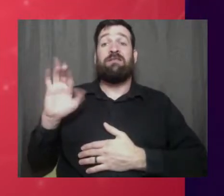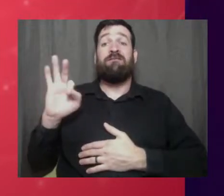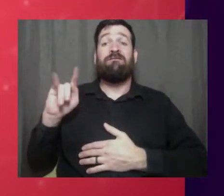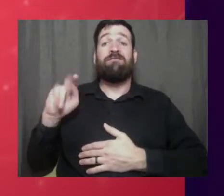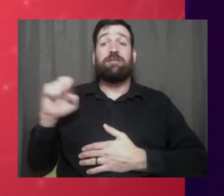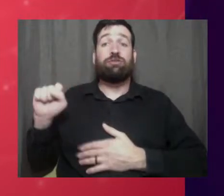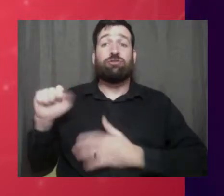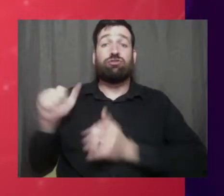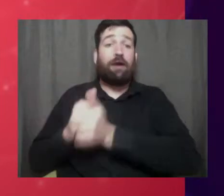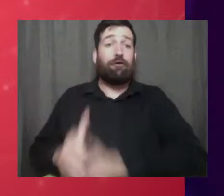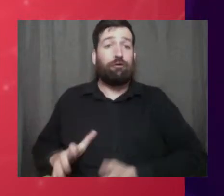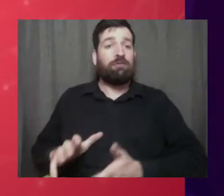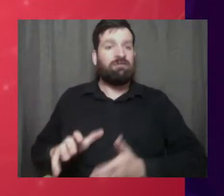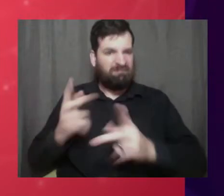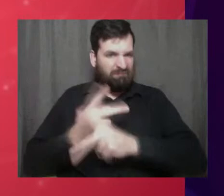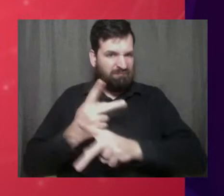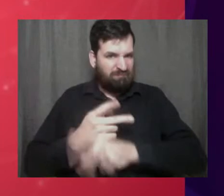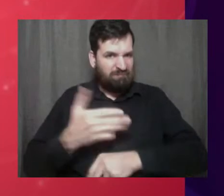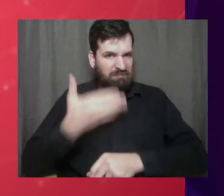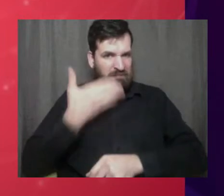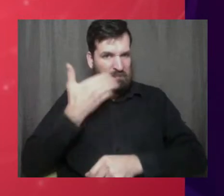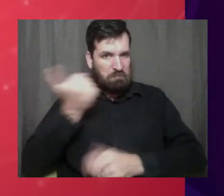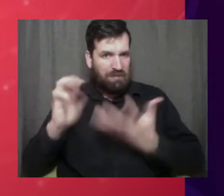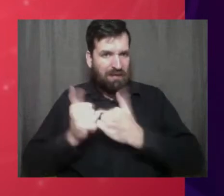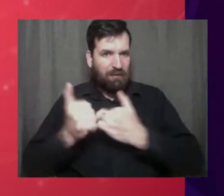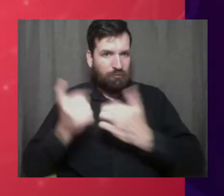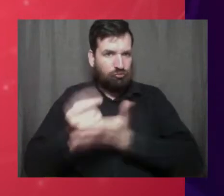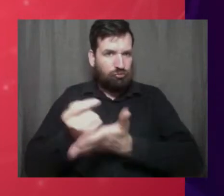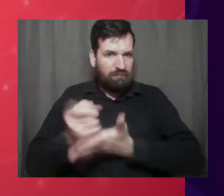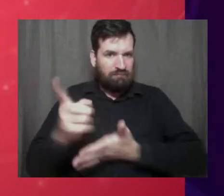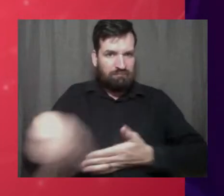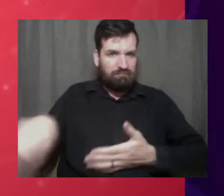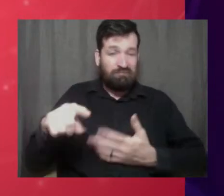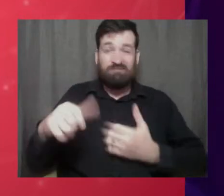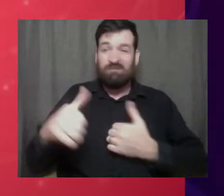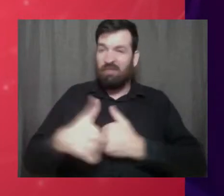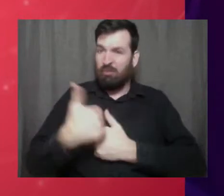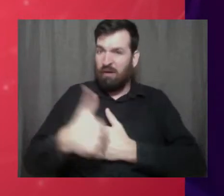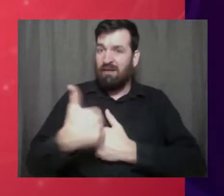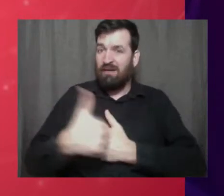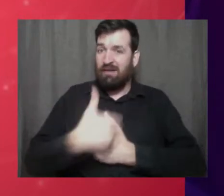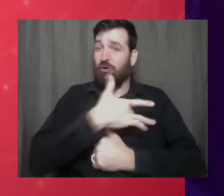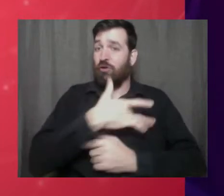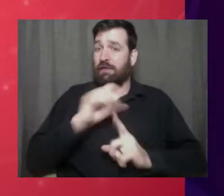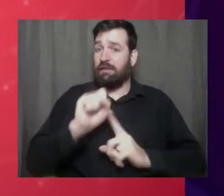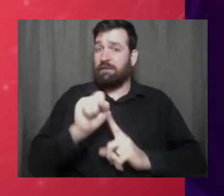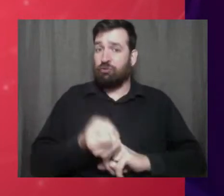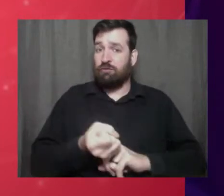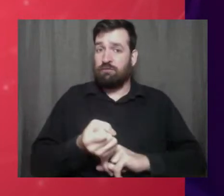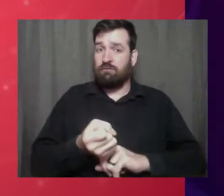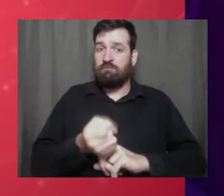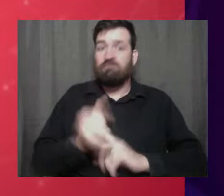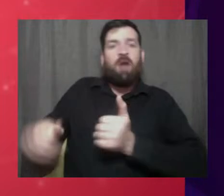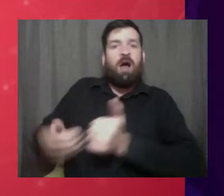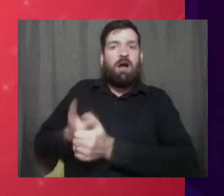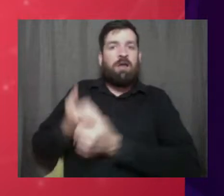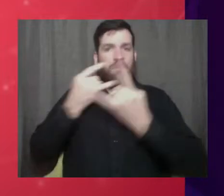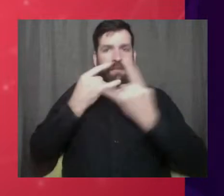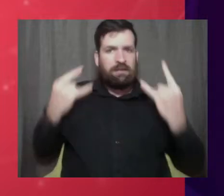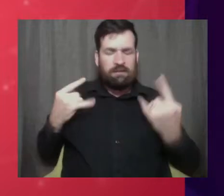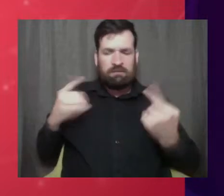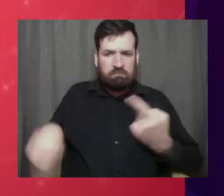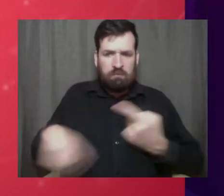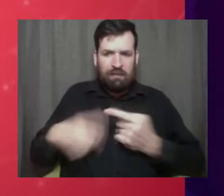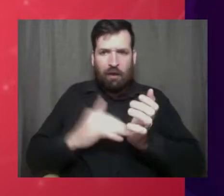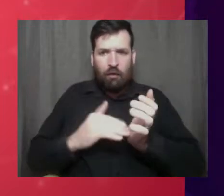best way to treat him for a life-threatening heart condition. Behind the mask, what do our doctors do when they're not saving